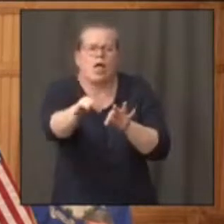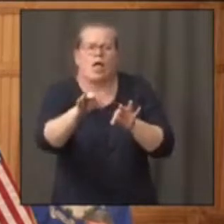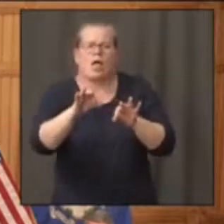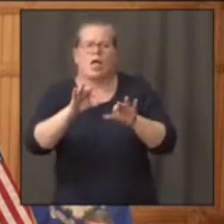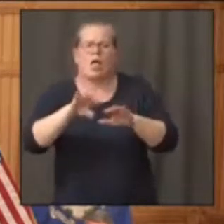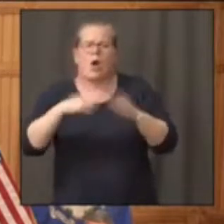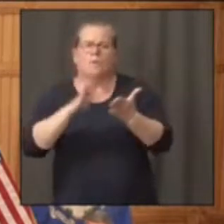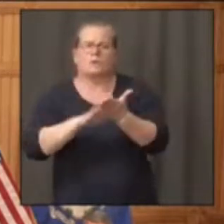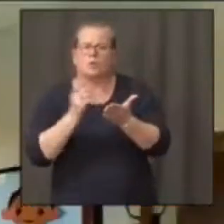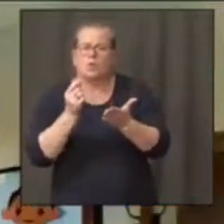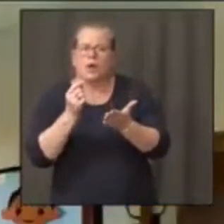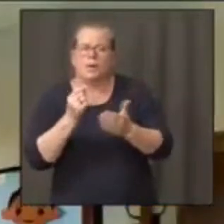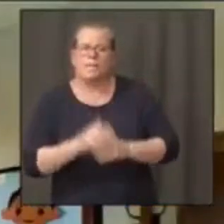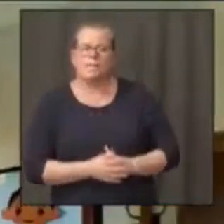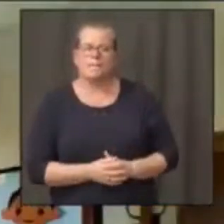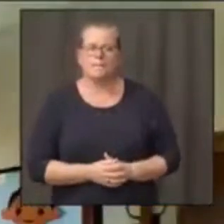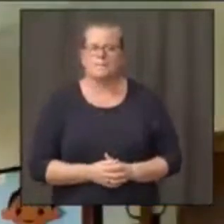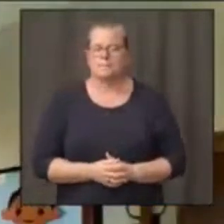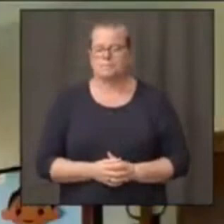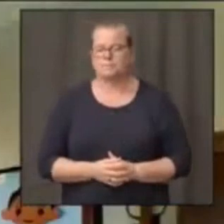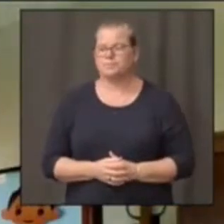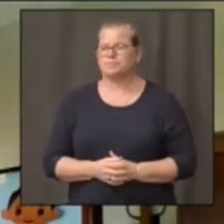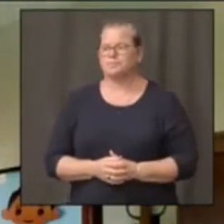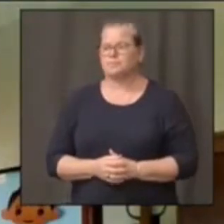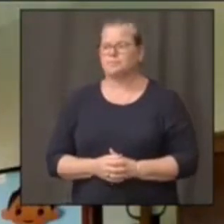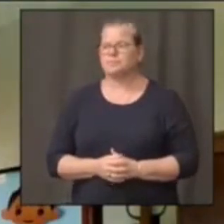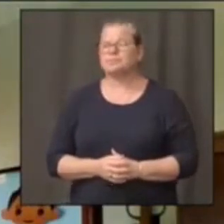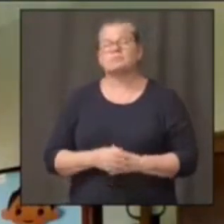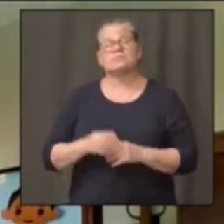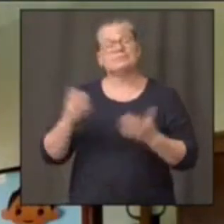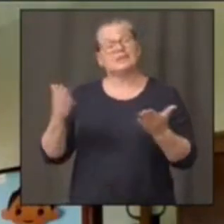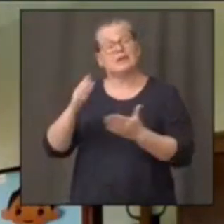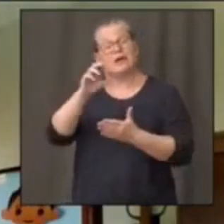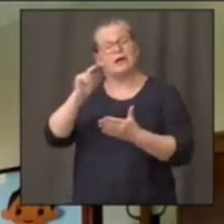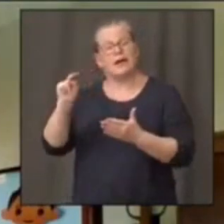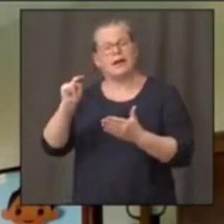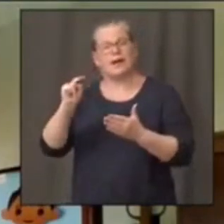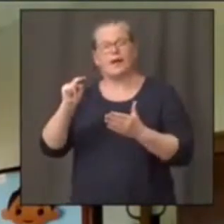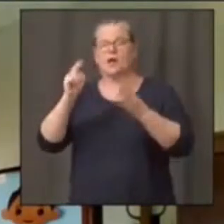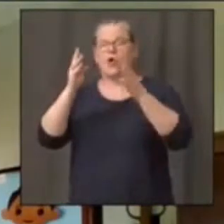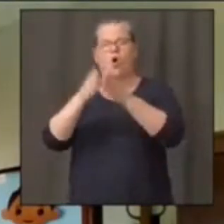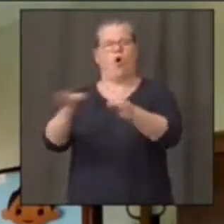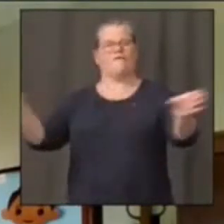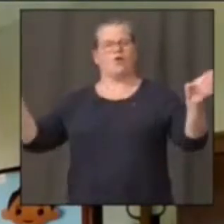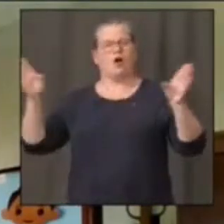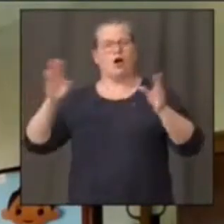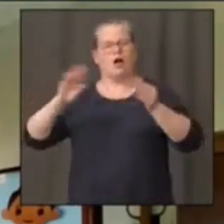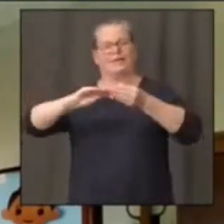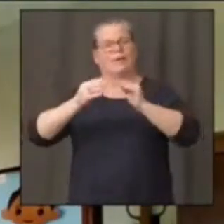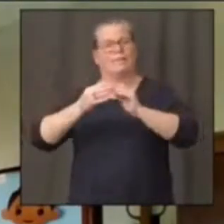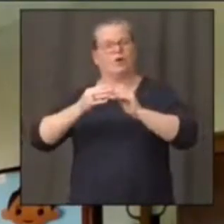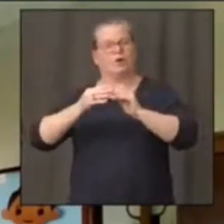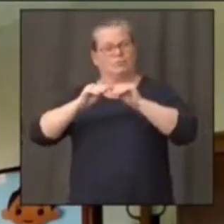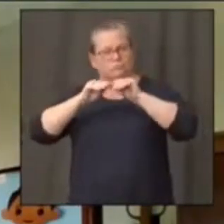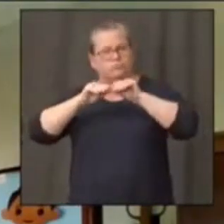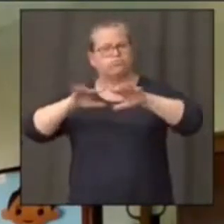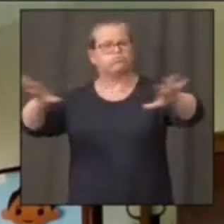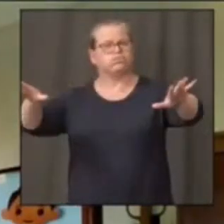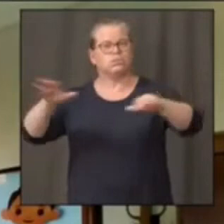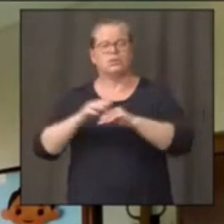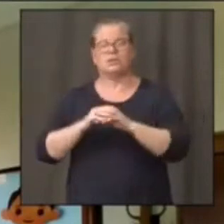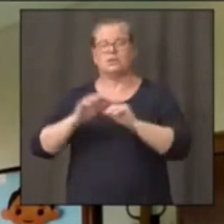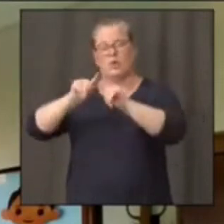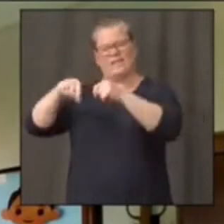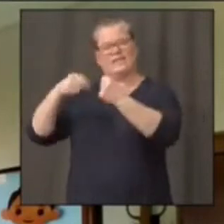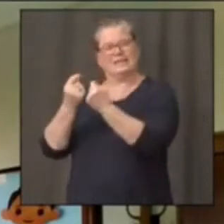We're looking at overall transmission trends in Connecticut to make the decision. Actually, we have a team from the Department of Public Health working